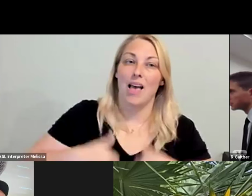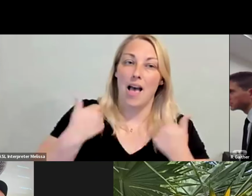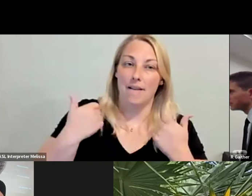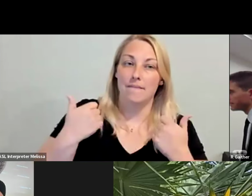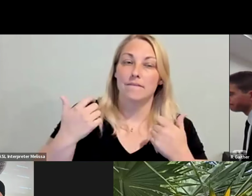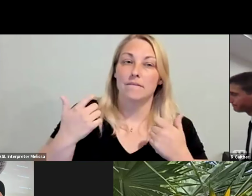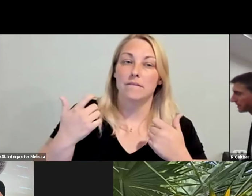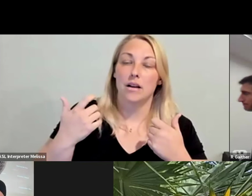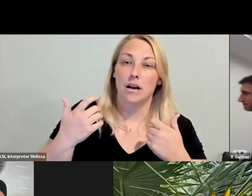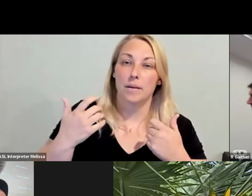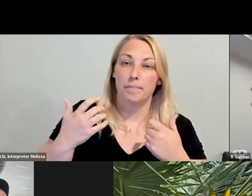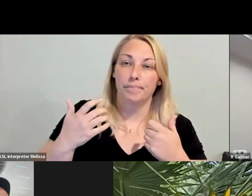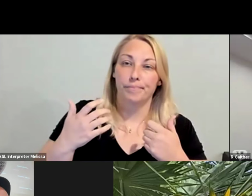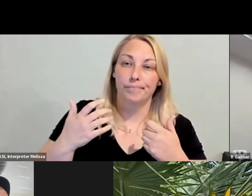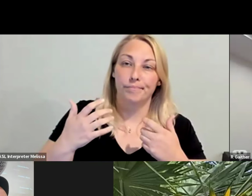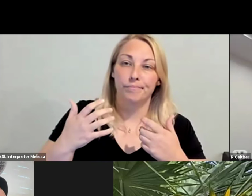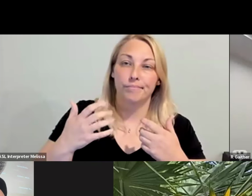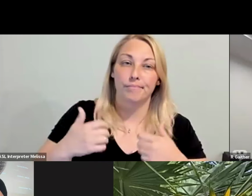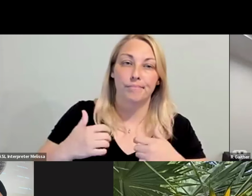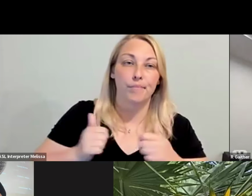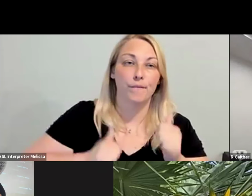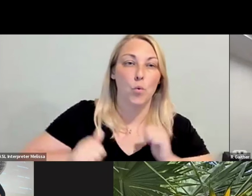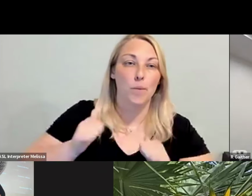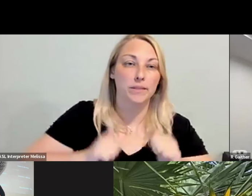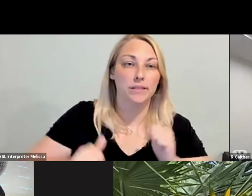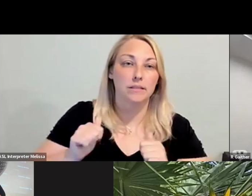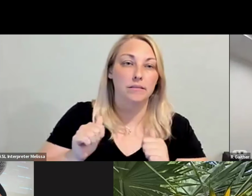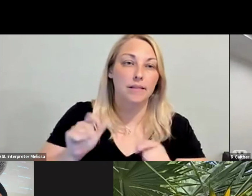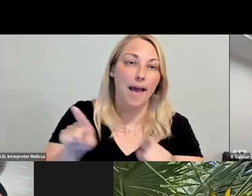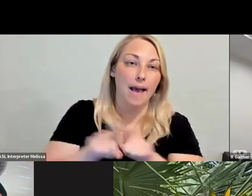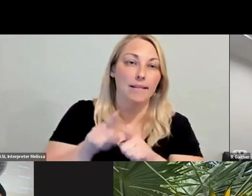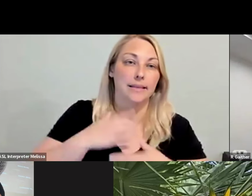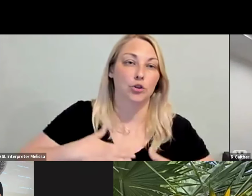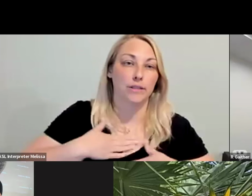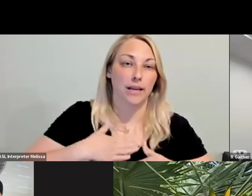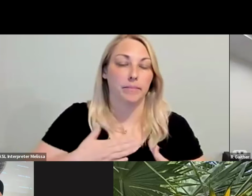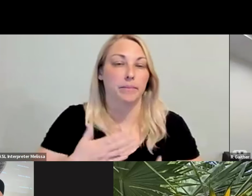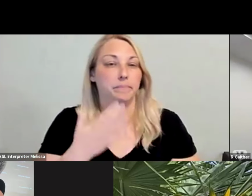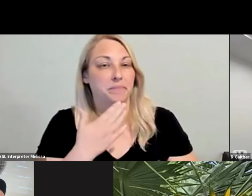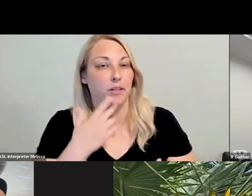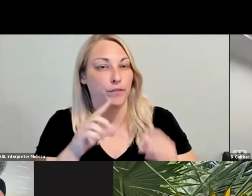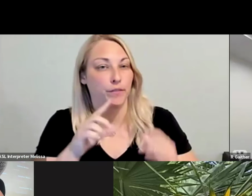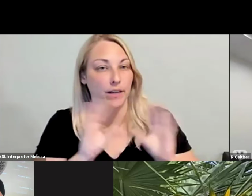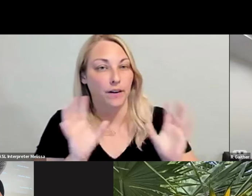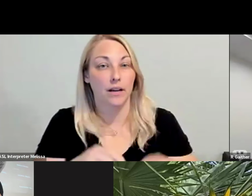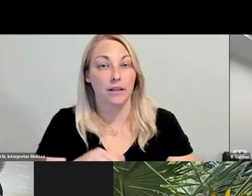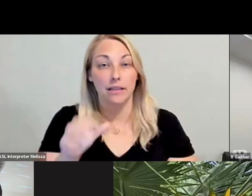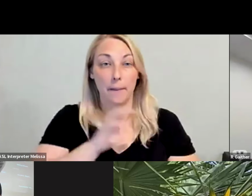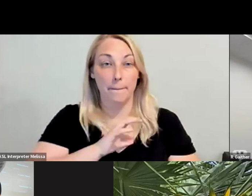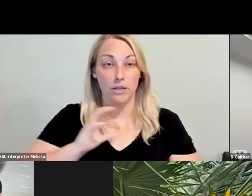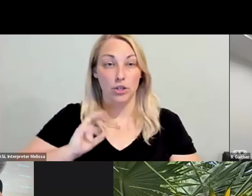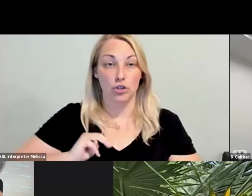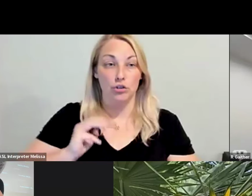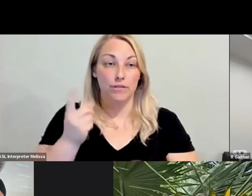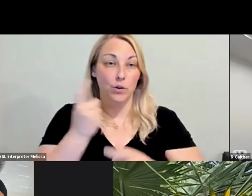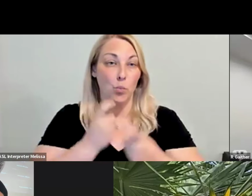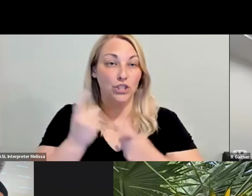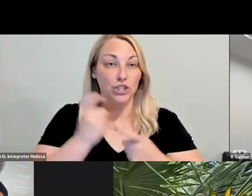as entertainment. Yeah. Okay, perfect. Thank you for clarifying that. Were there any questions from the commissioners in terms of this request?